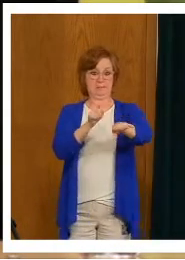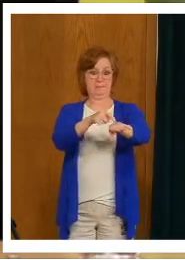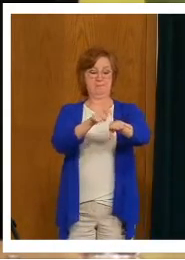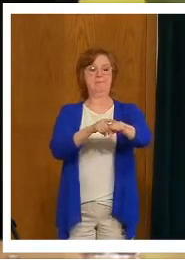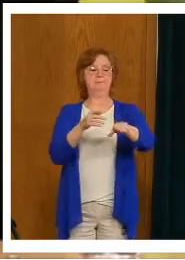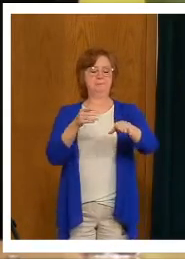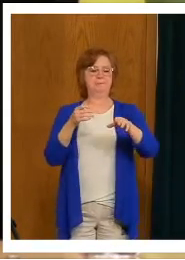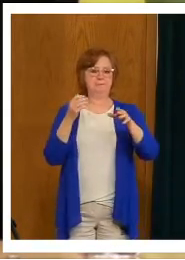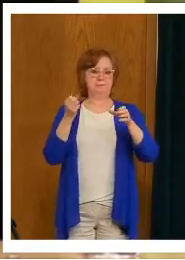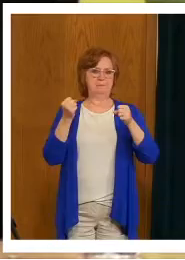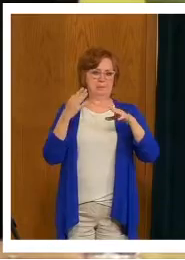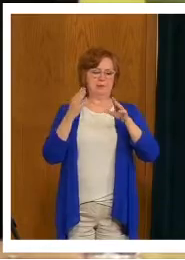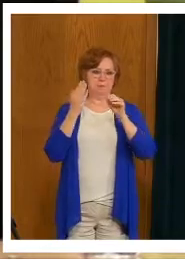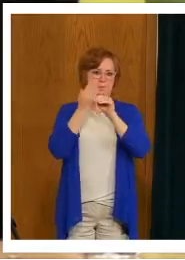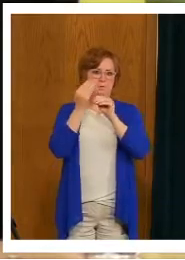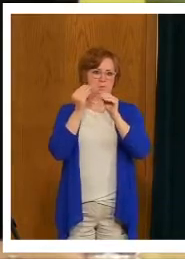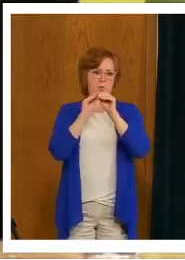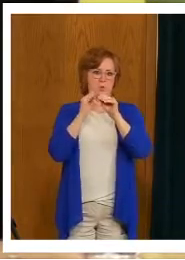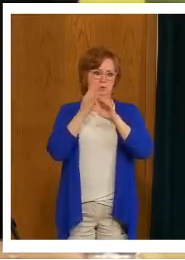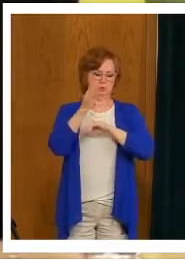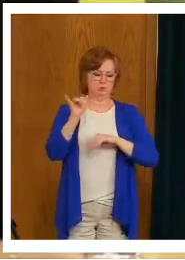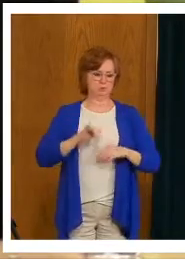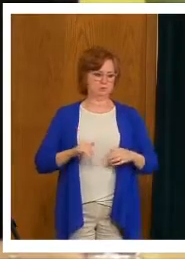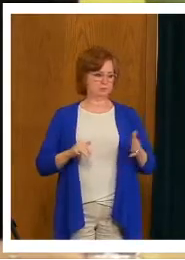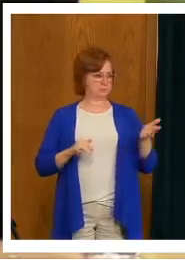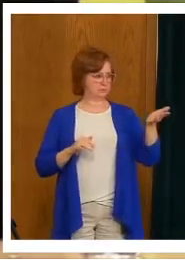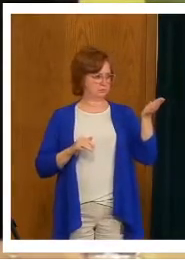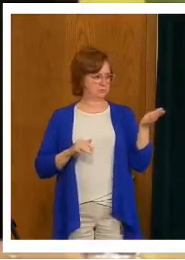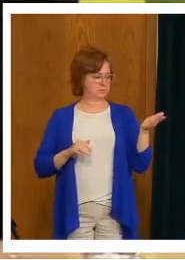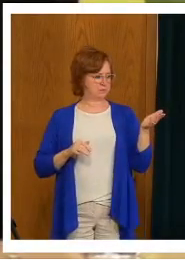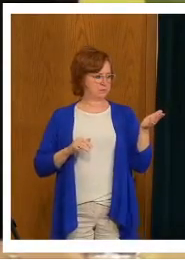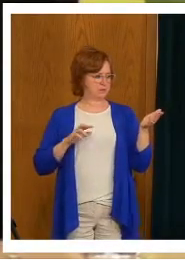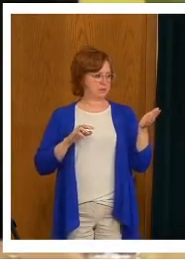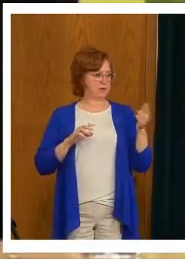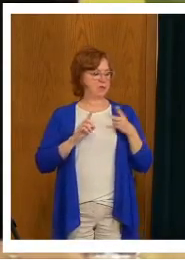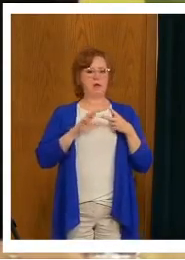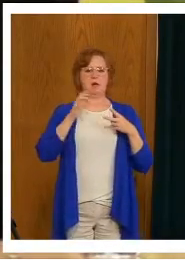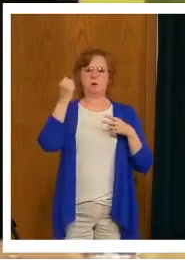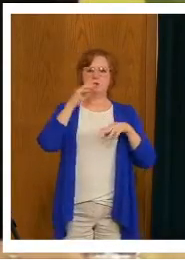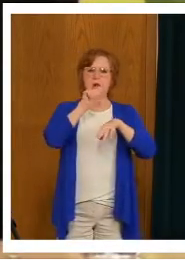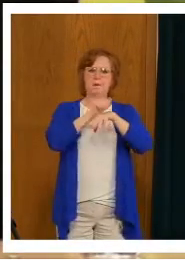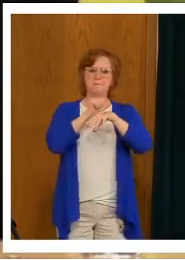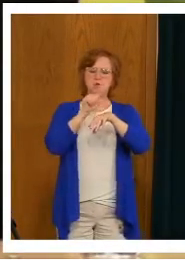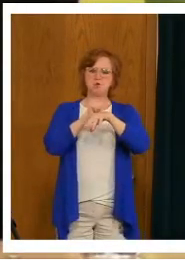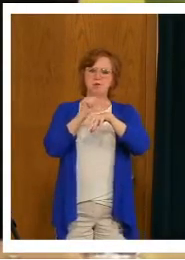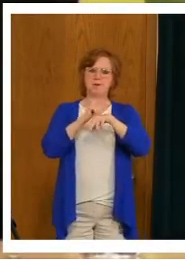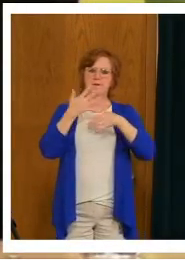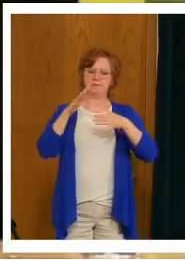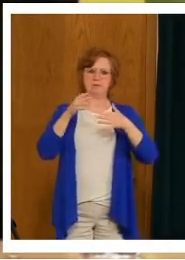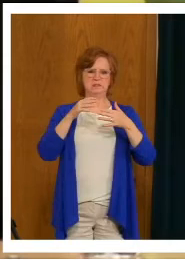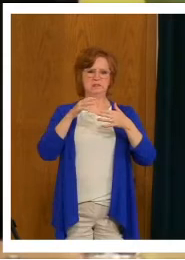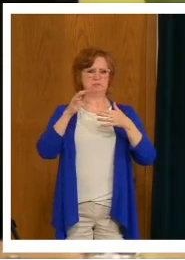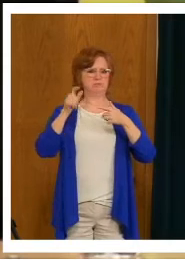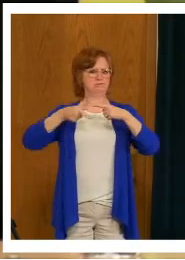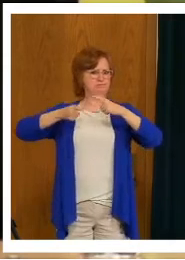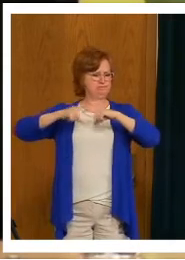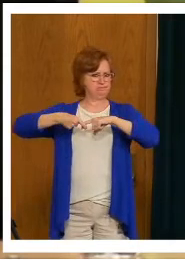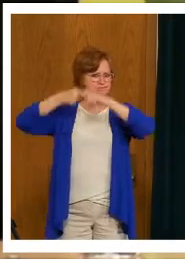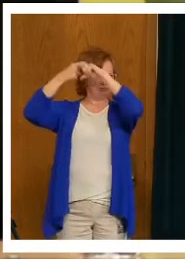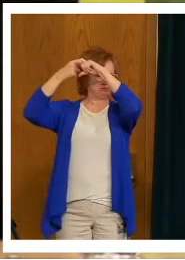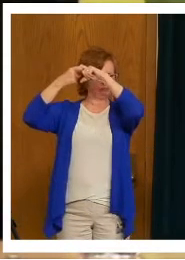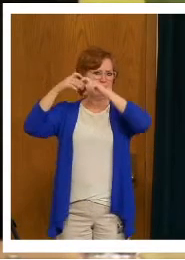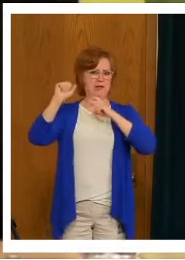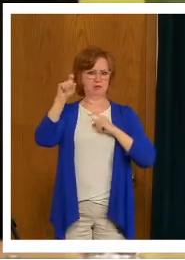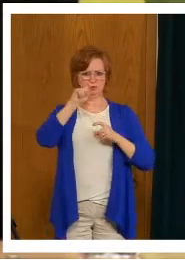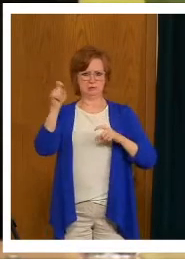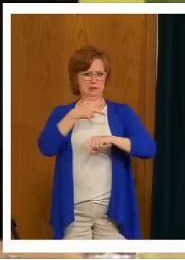Yeah, so Alberta's already announced stopping their AstraZeneca shots basically permanently, as far as we can tell.